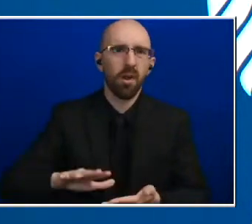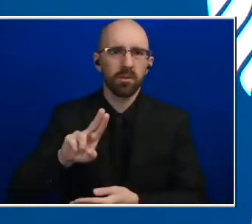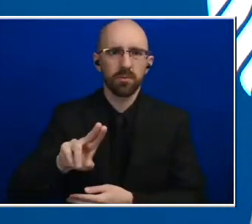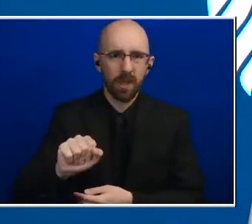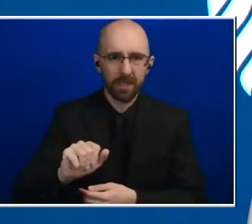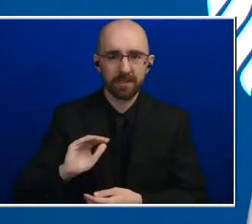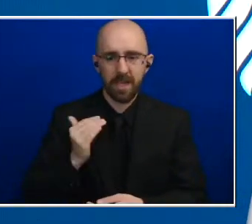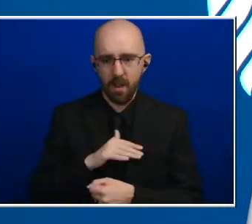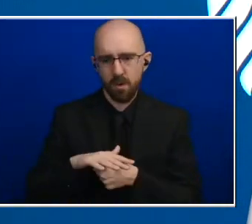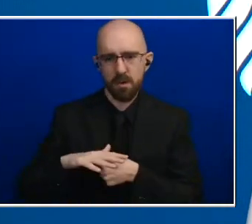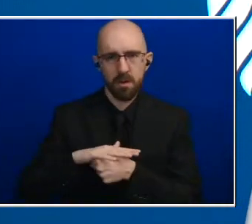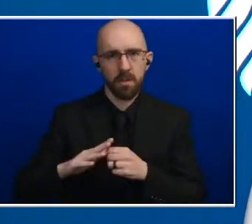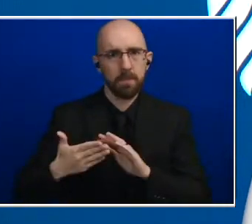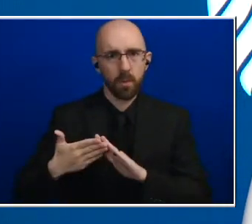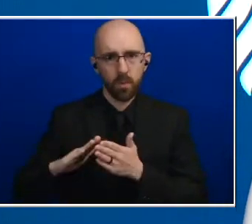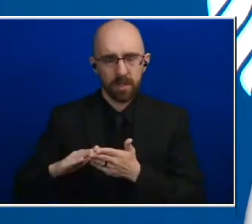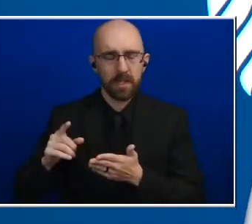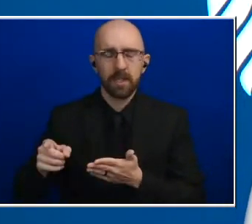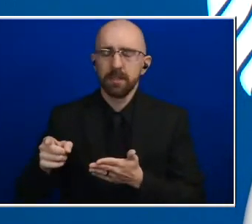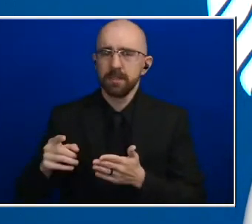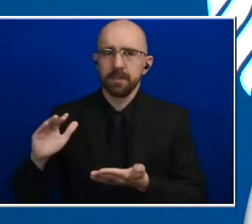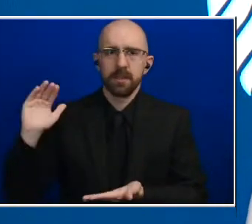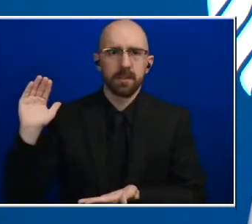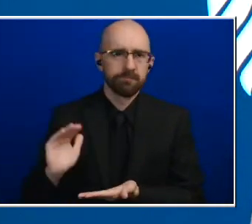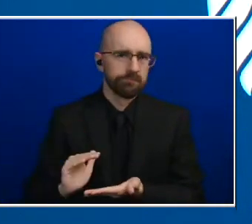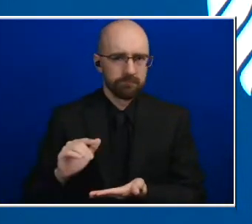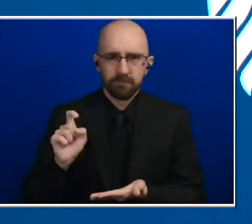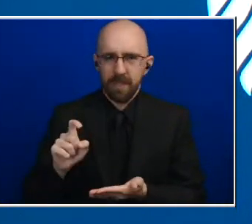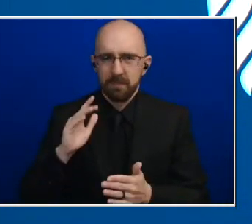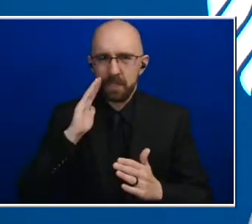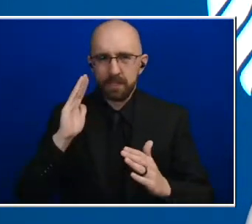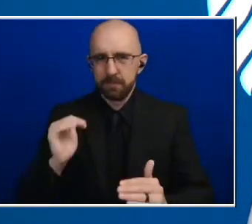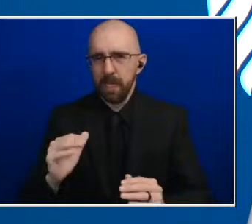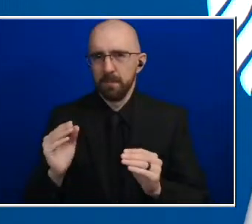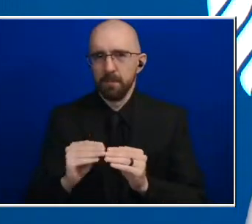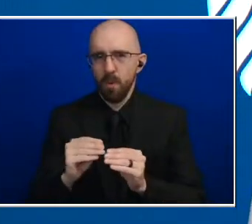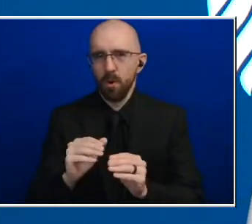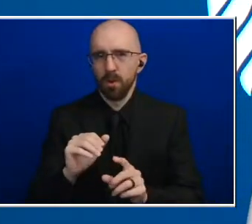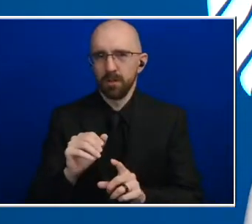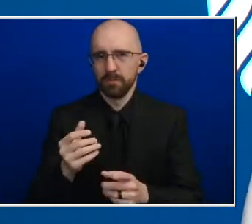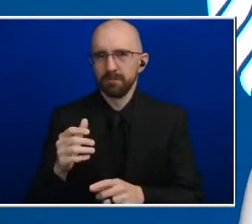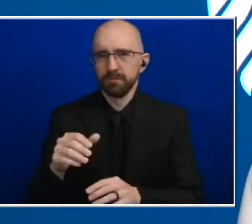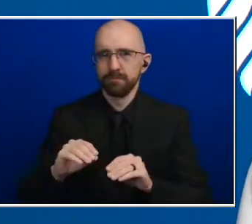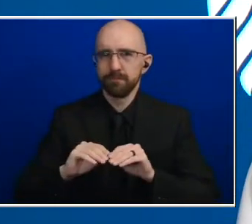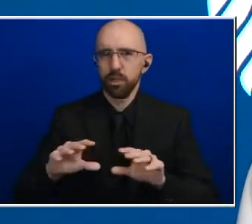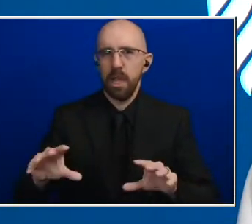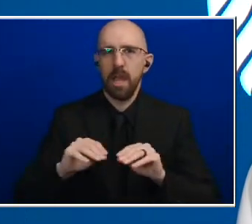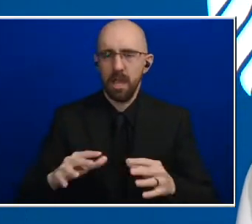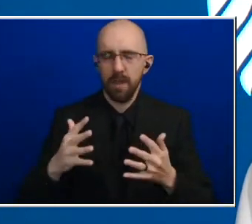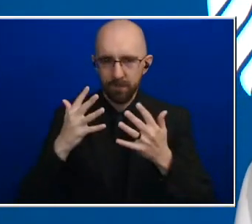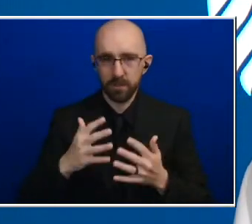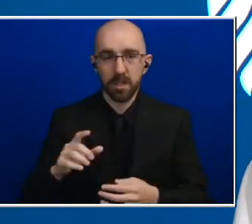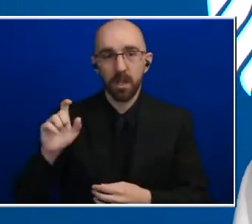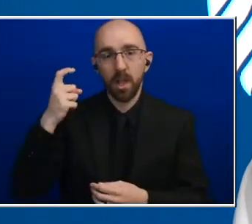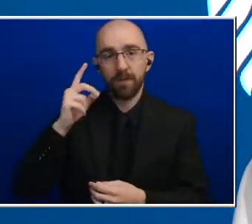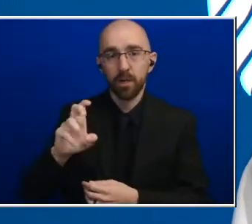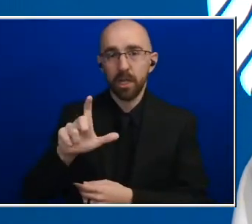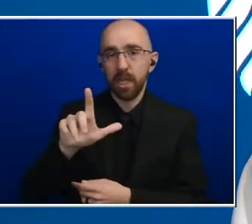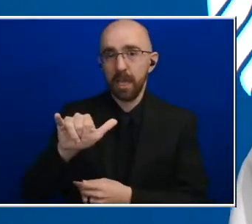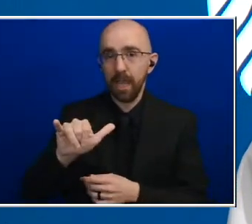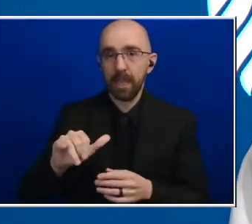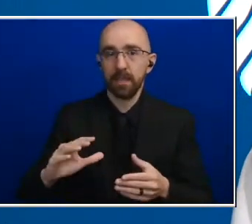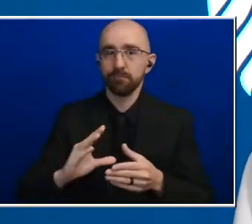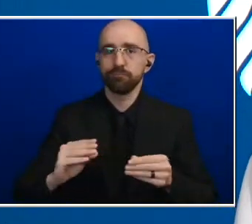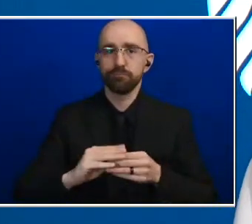communities, are decreased in general. So we have to expect more cases, unfortunately. We know that also Governor Kelly gave a press conference